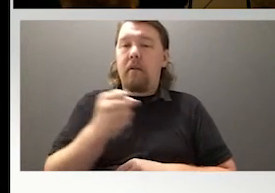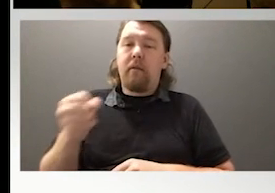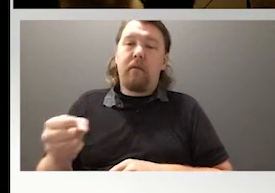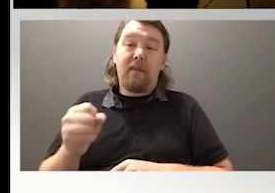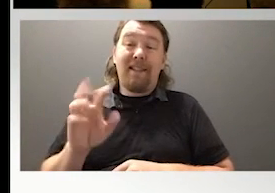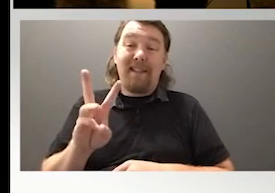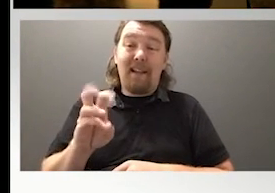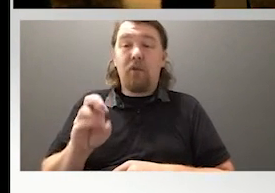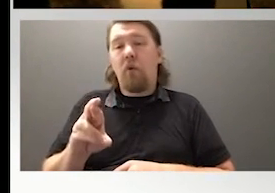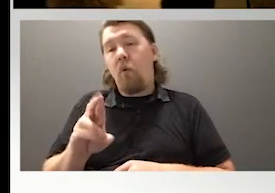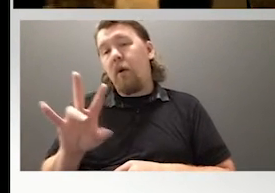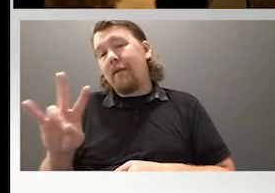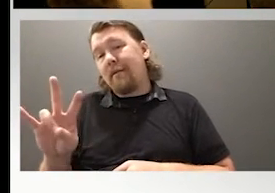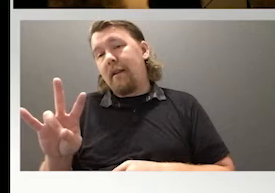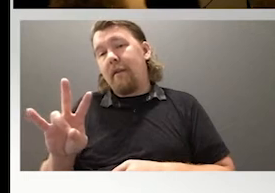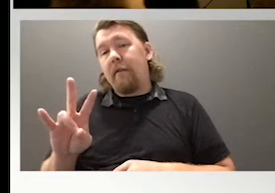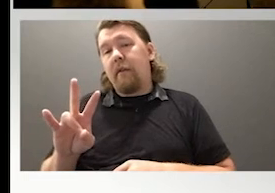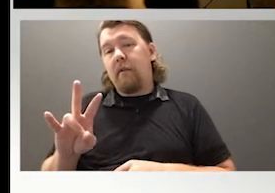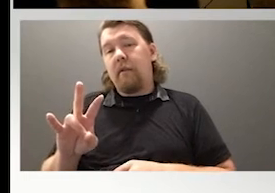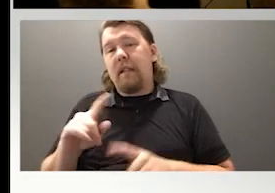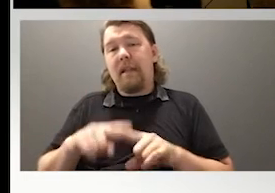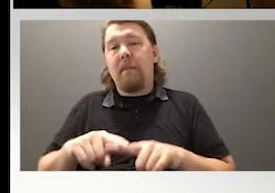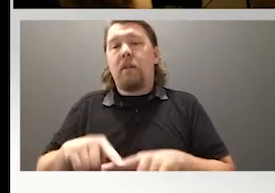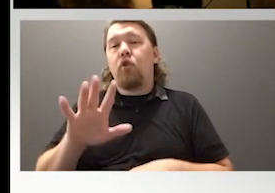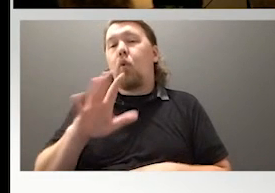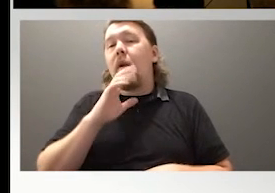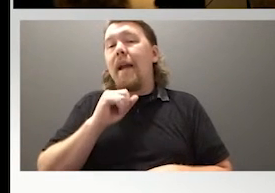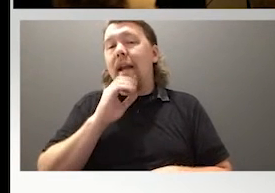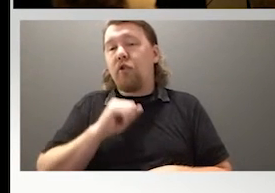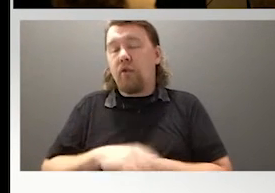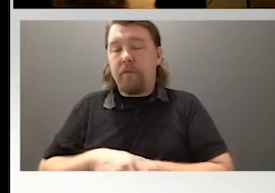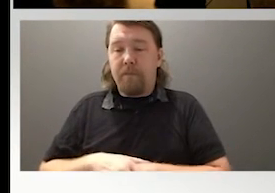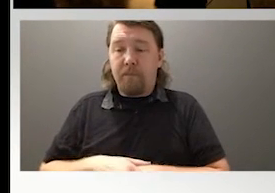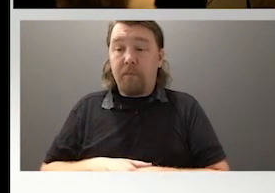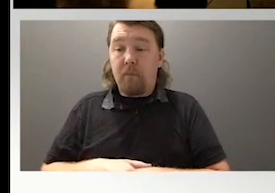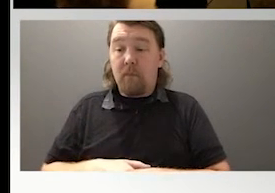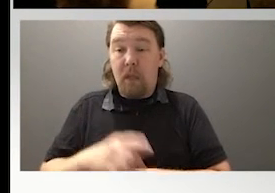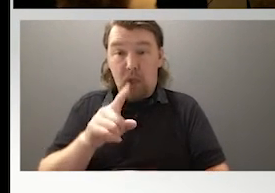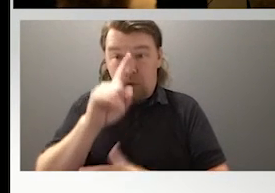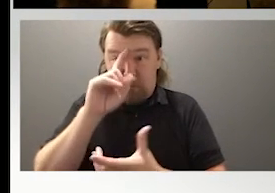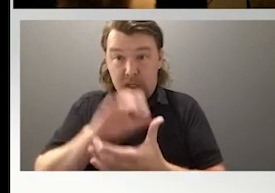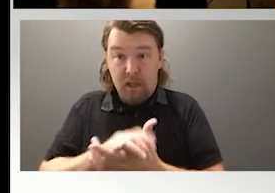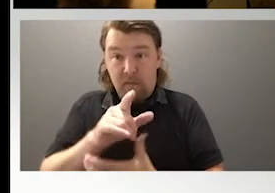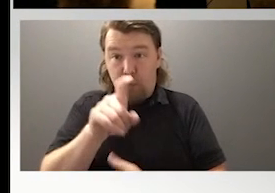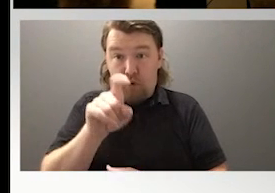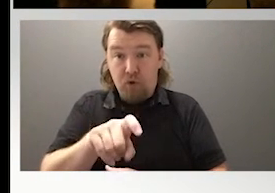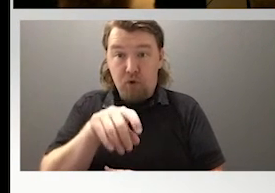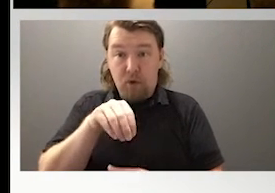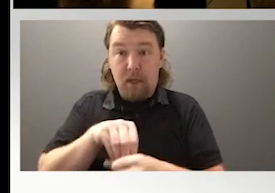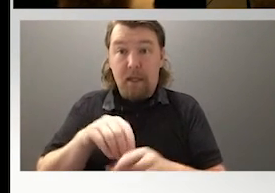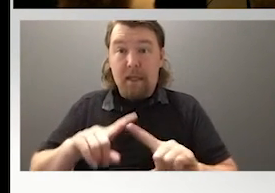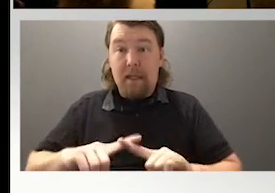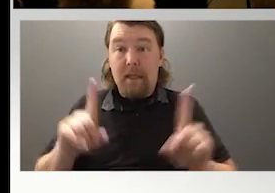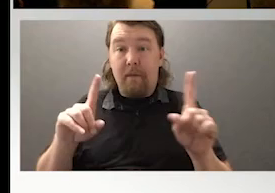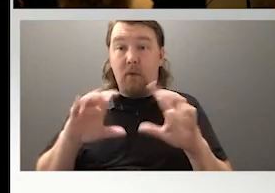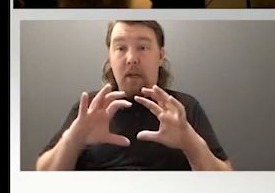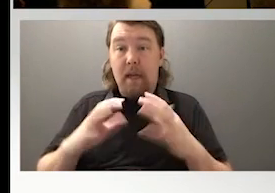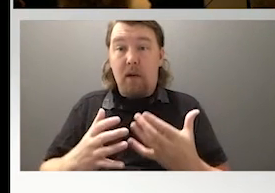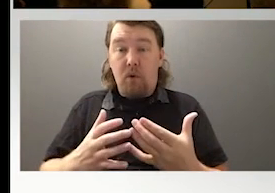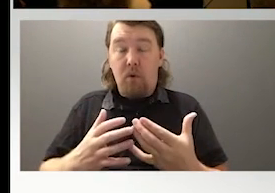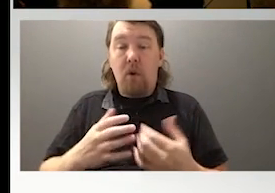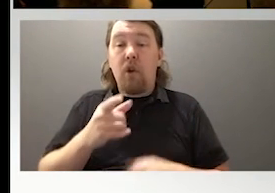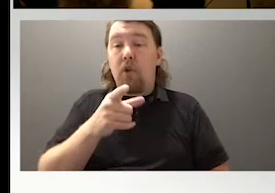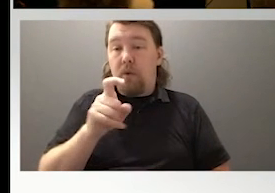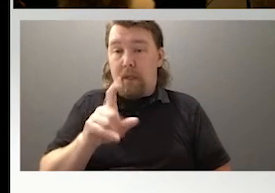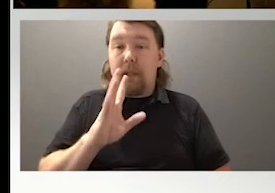category 6 or 7 by age. If you believe that you should be placed in a different category, you